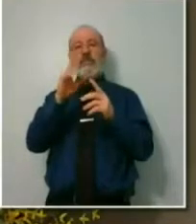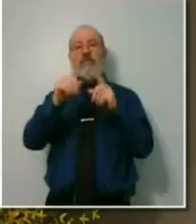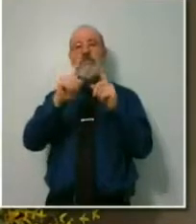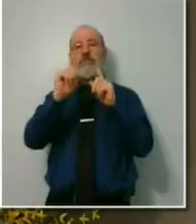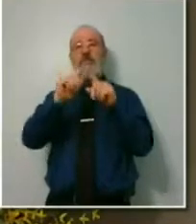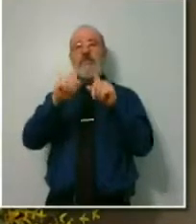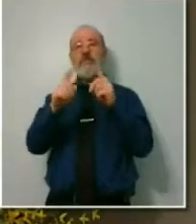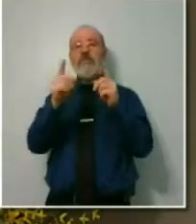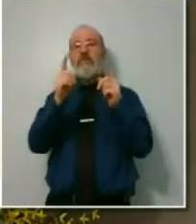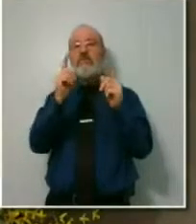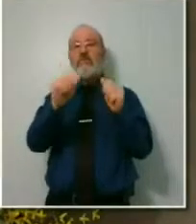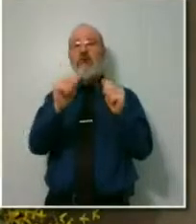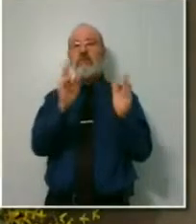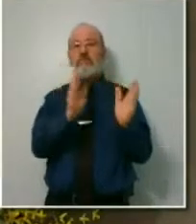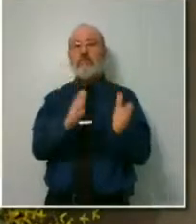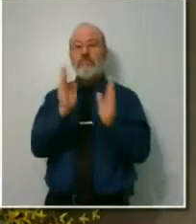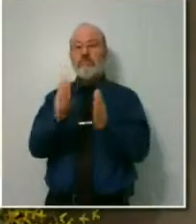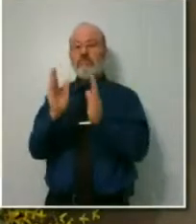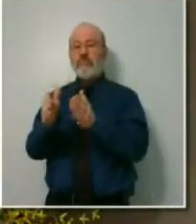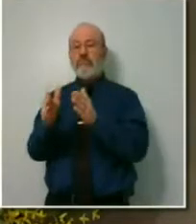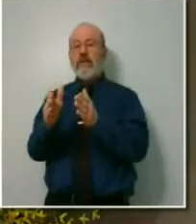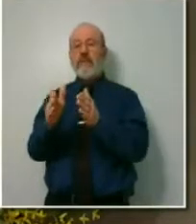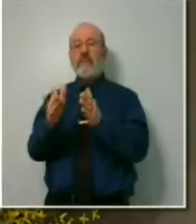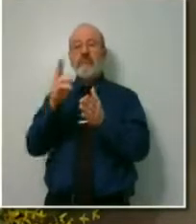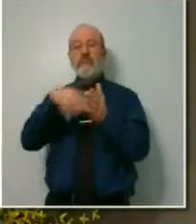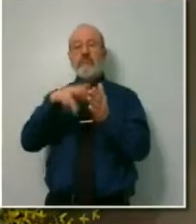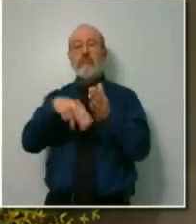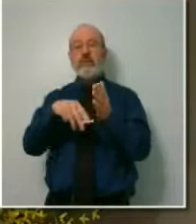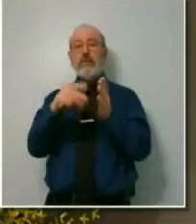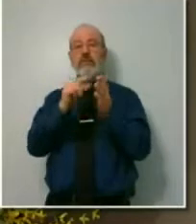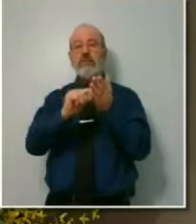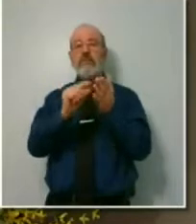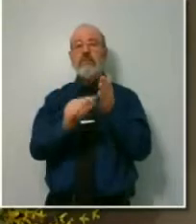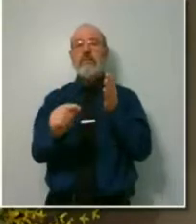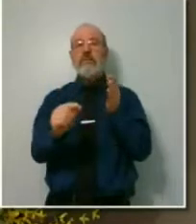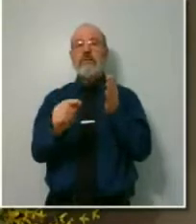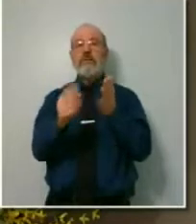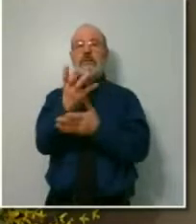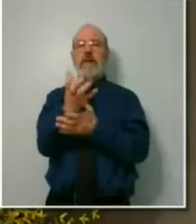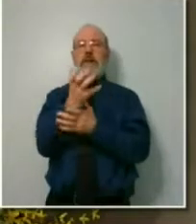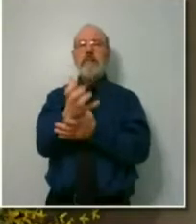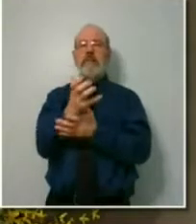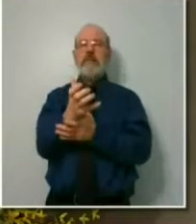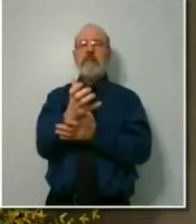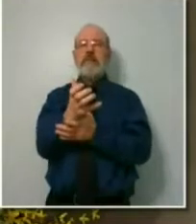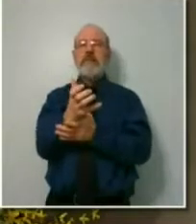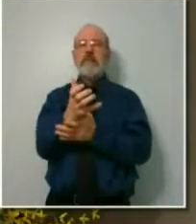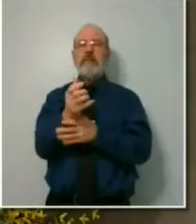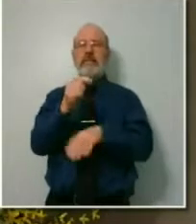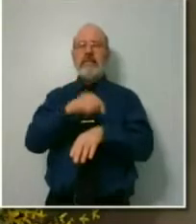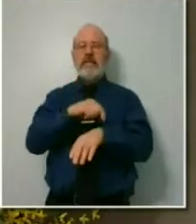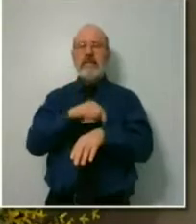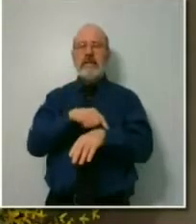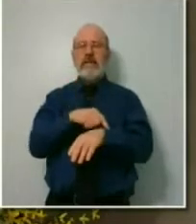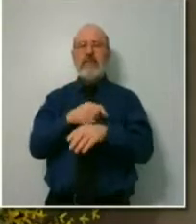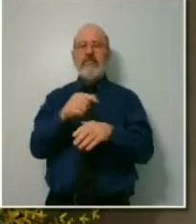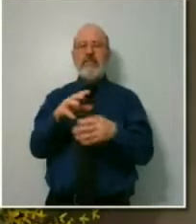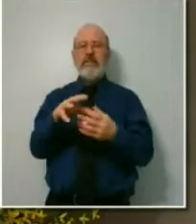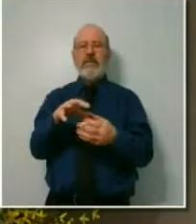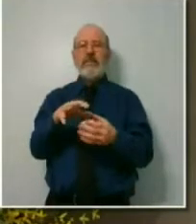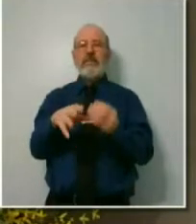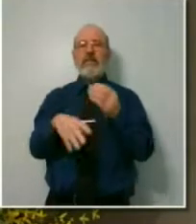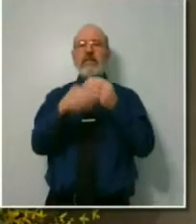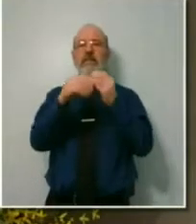plans of approach to reading the Scriptures. I'm pleading with you, take the time, the extra time that's in your life right